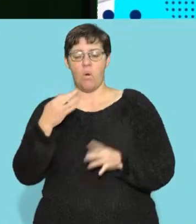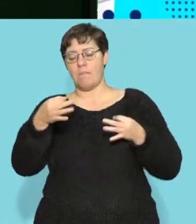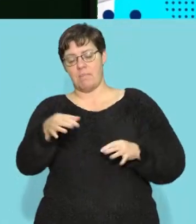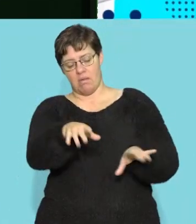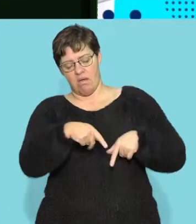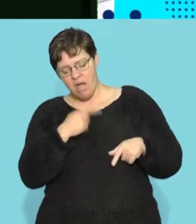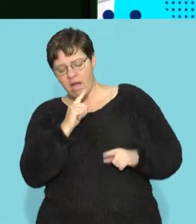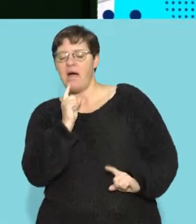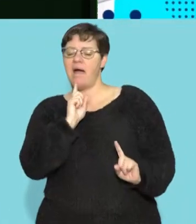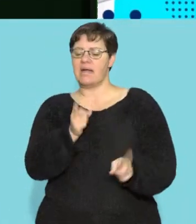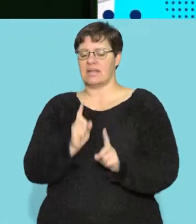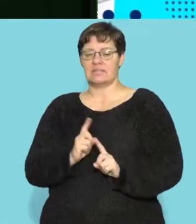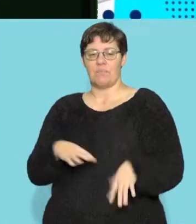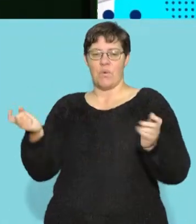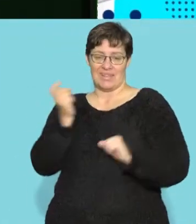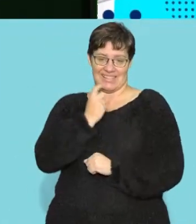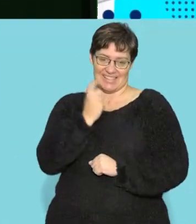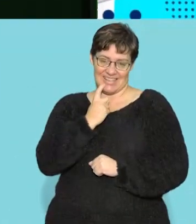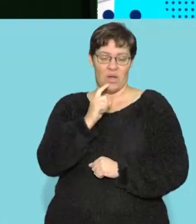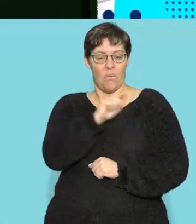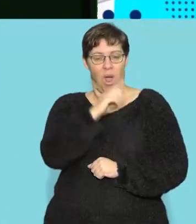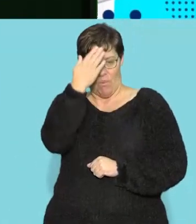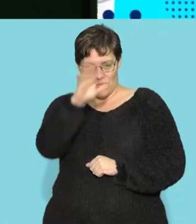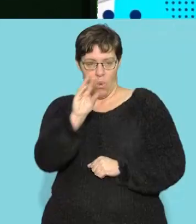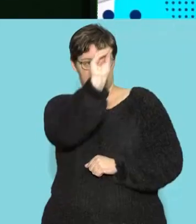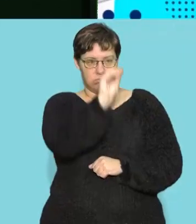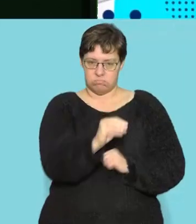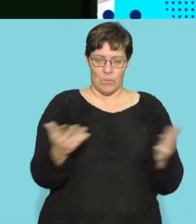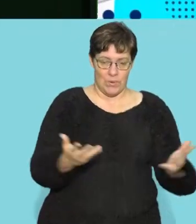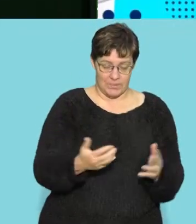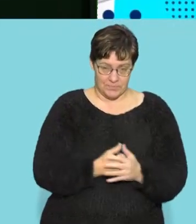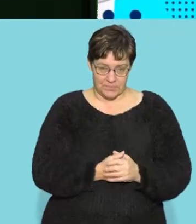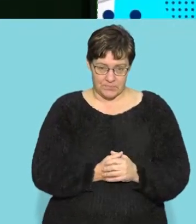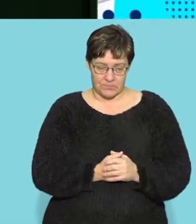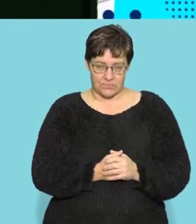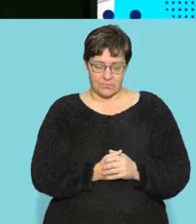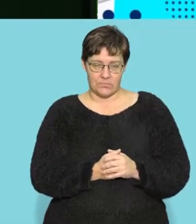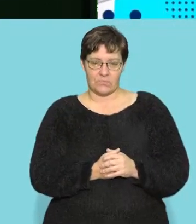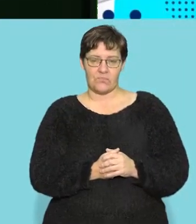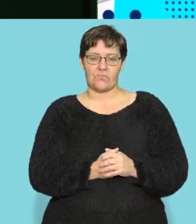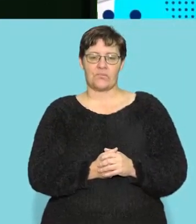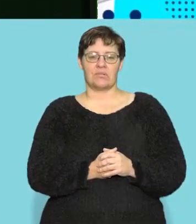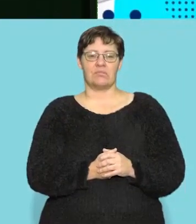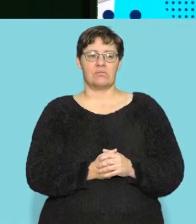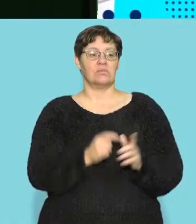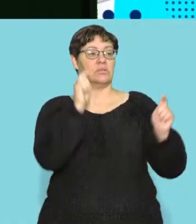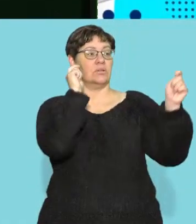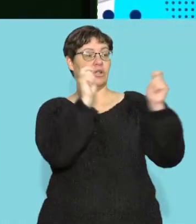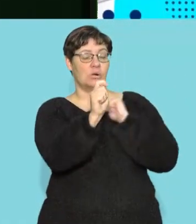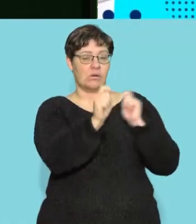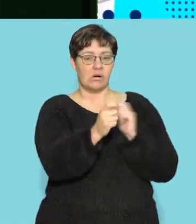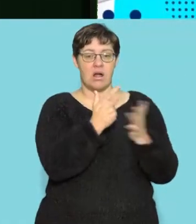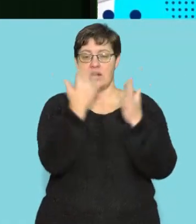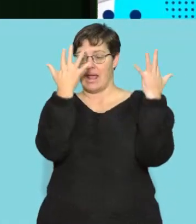will find it easier to complete your statement of financial positions. Now, I'm not referring to the actual adjustments and